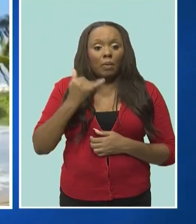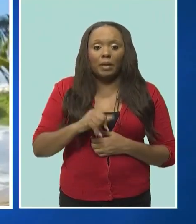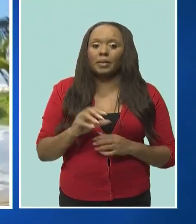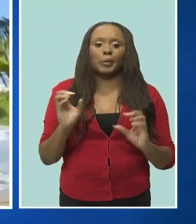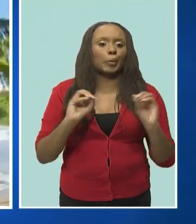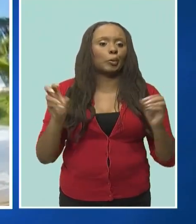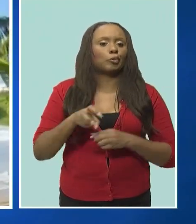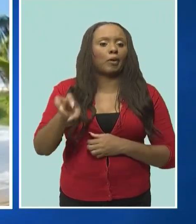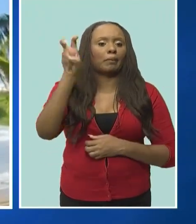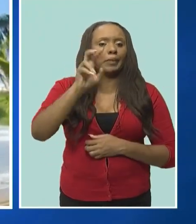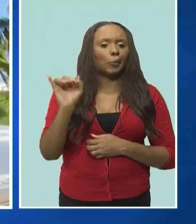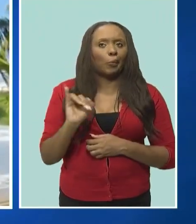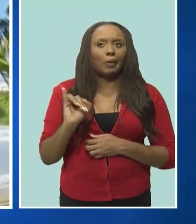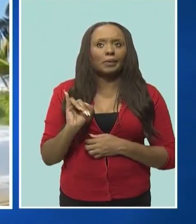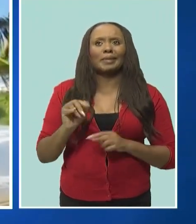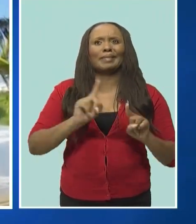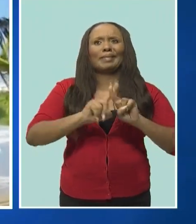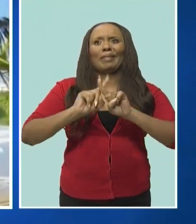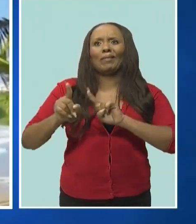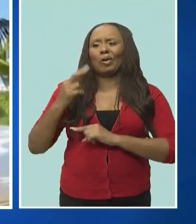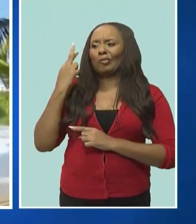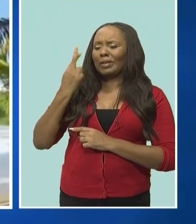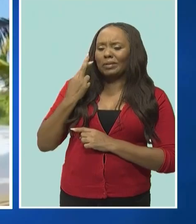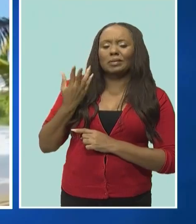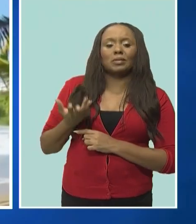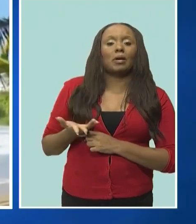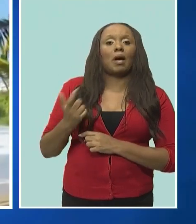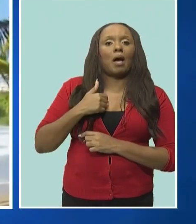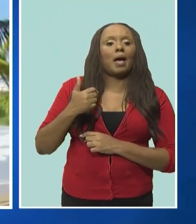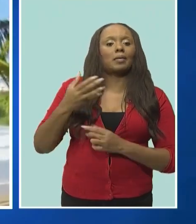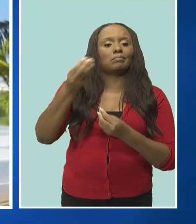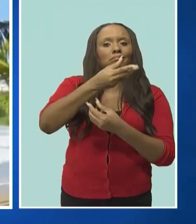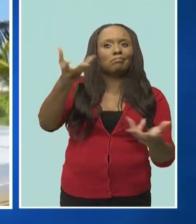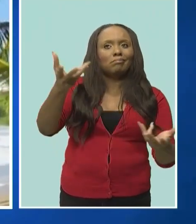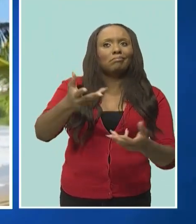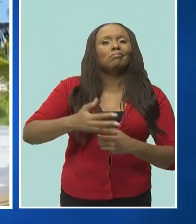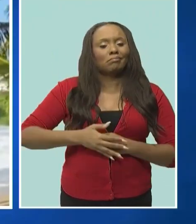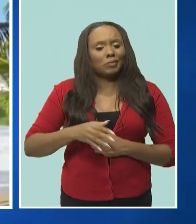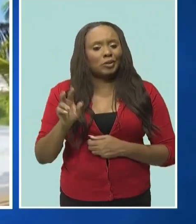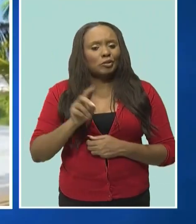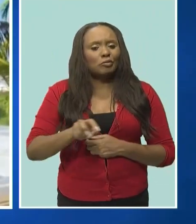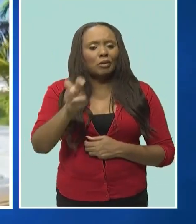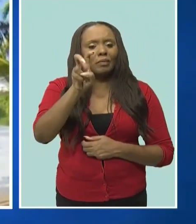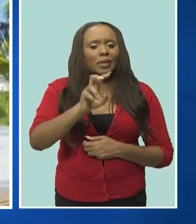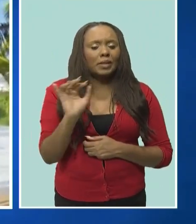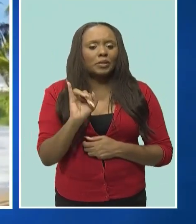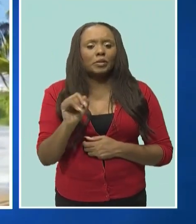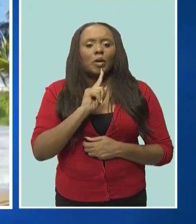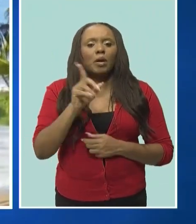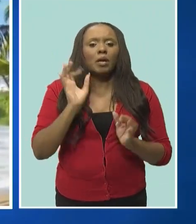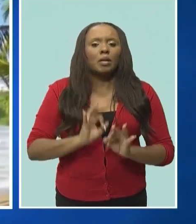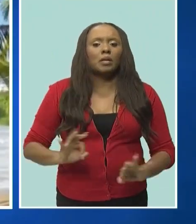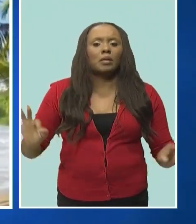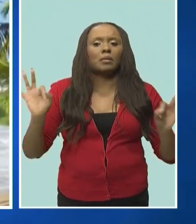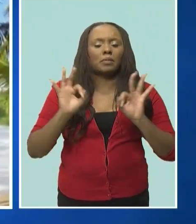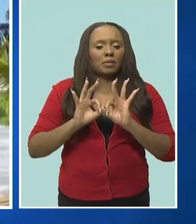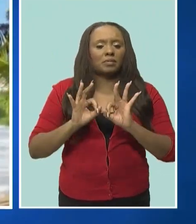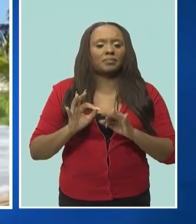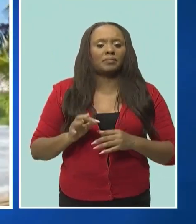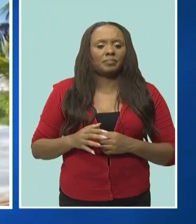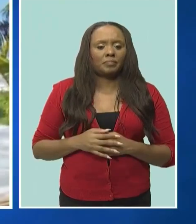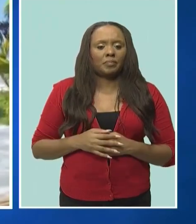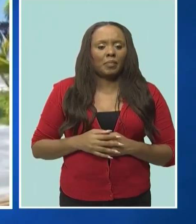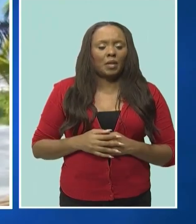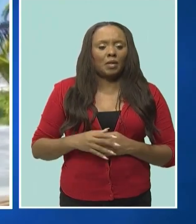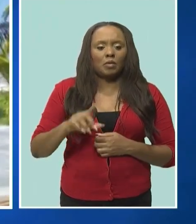or for various reasons. So just putting it out there as well that travel insurance is something that you ought to